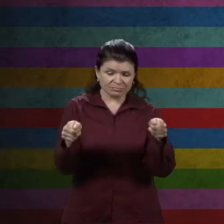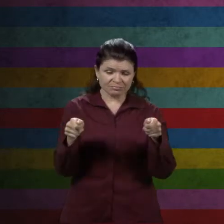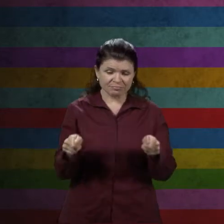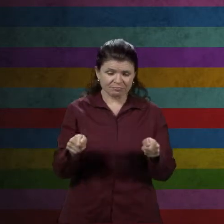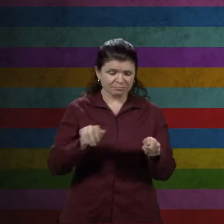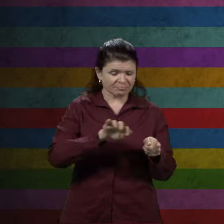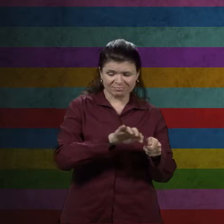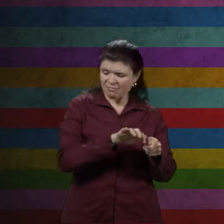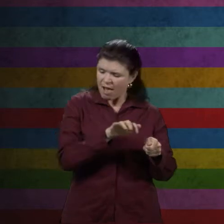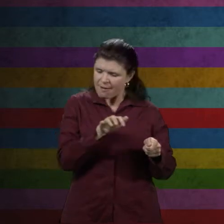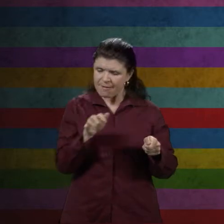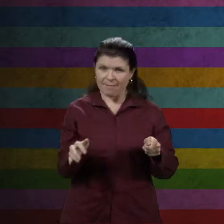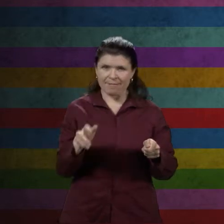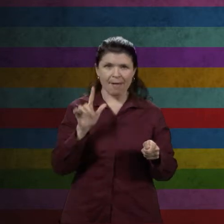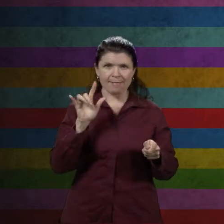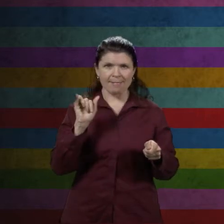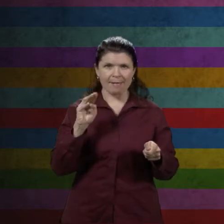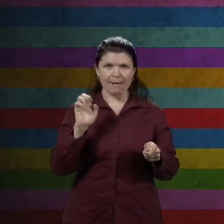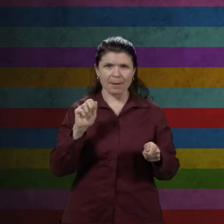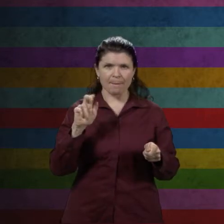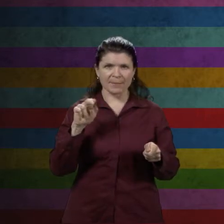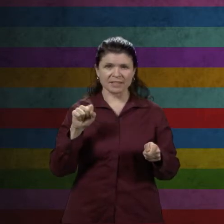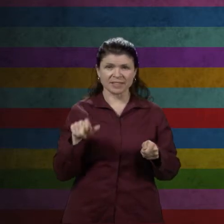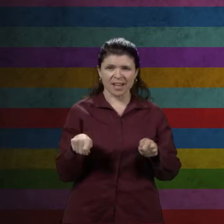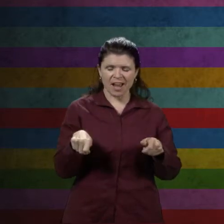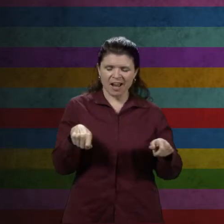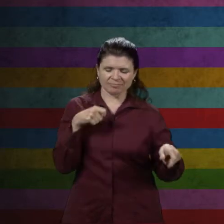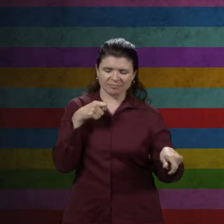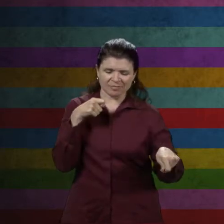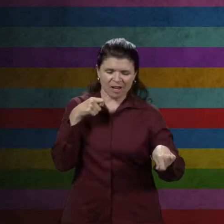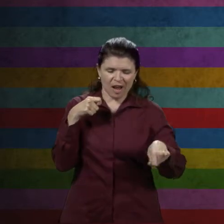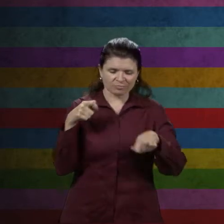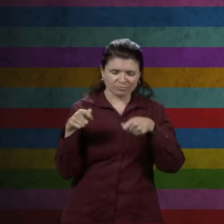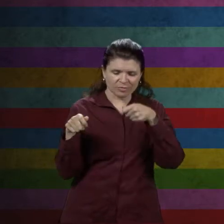care a bit. She ate all the lima beans she